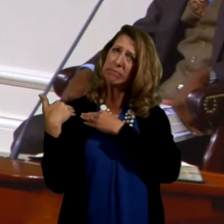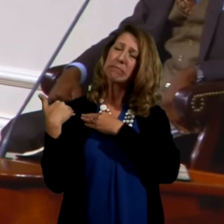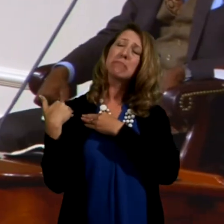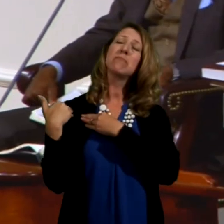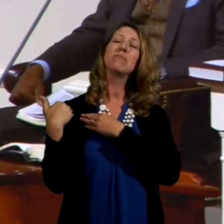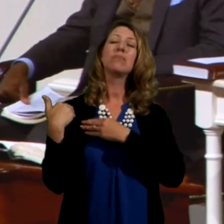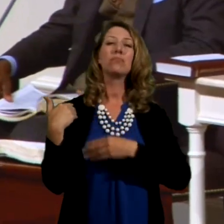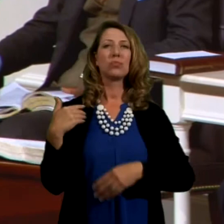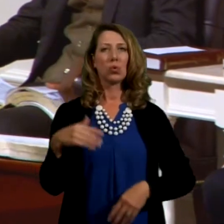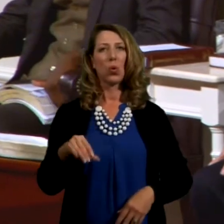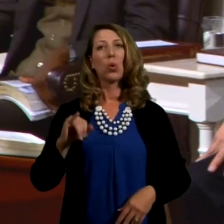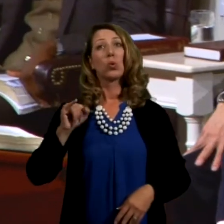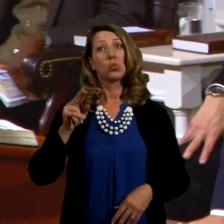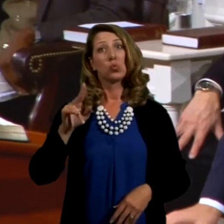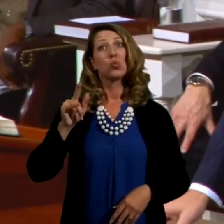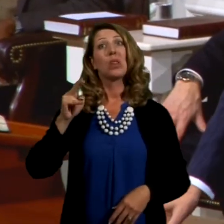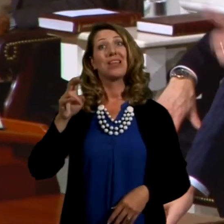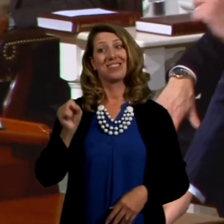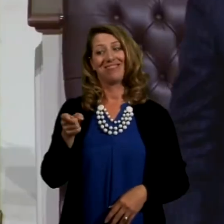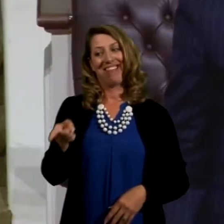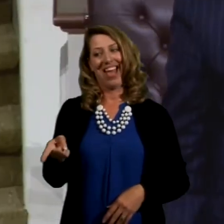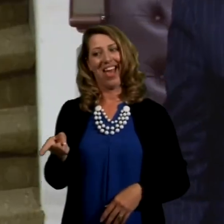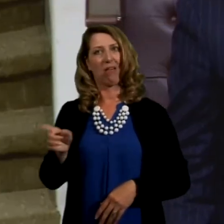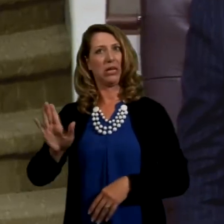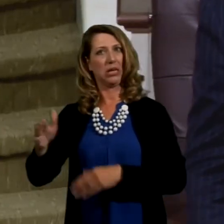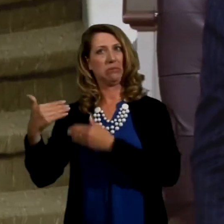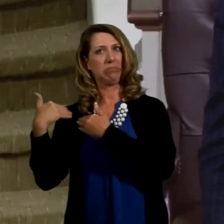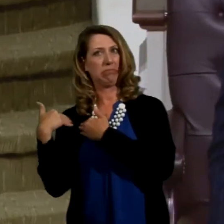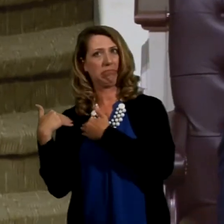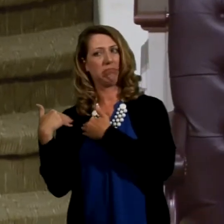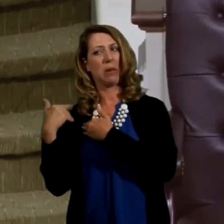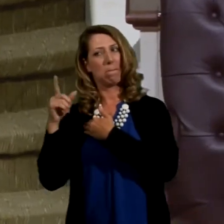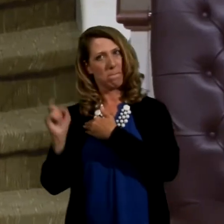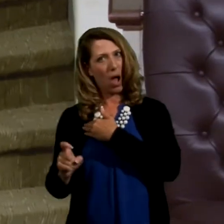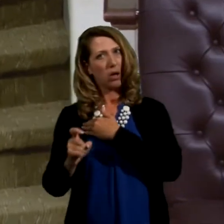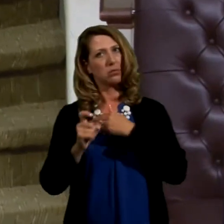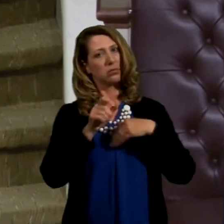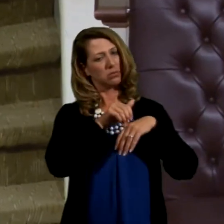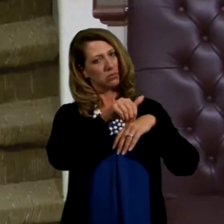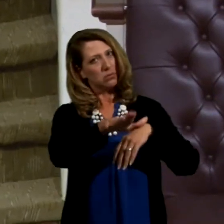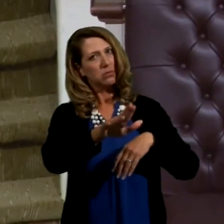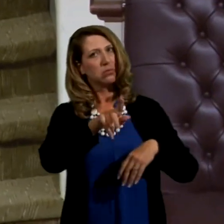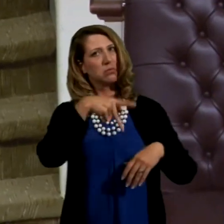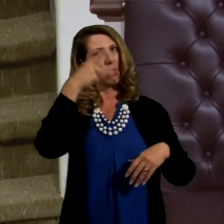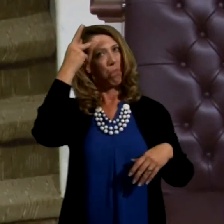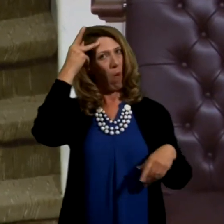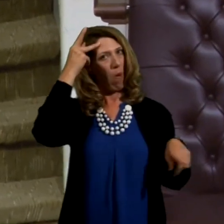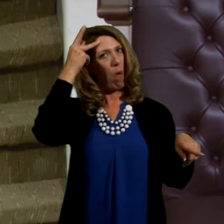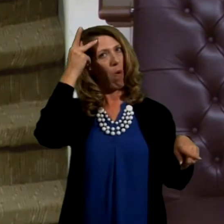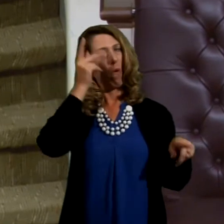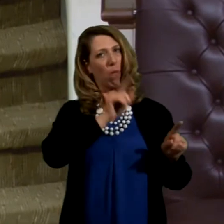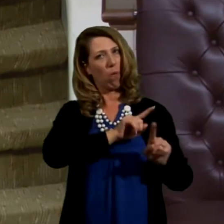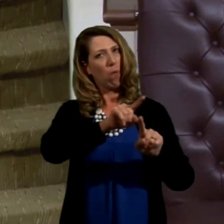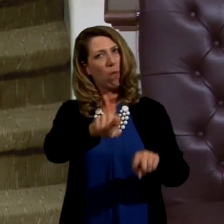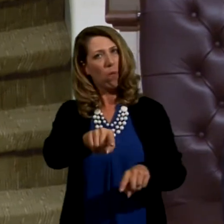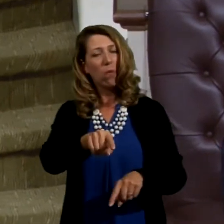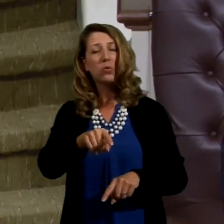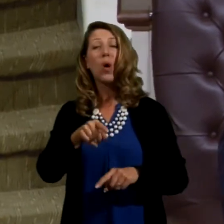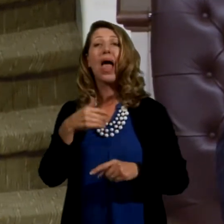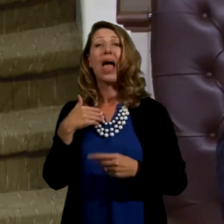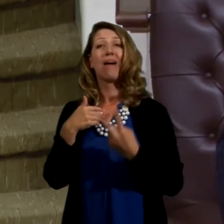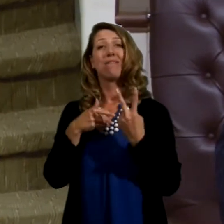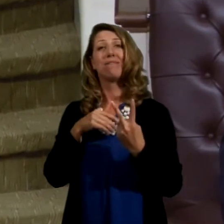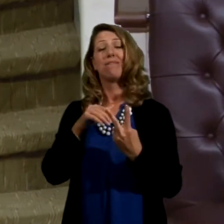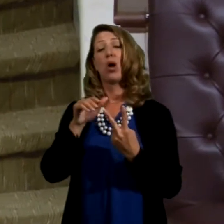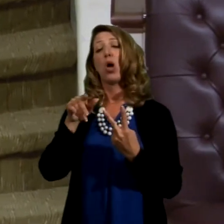job of taking care of Paul and making sure he goes. Now, Paul gets two men to come with him, Aristarchus and